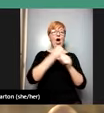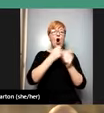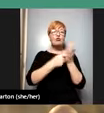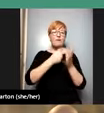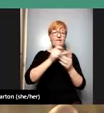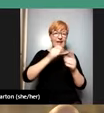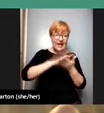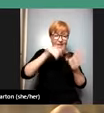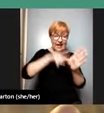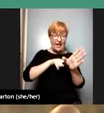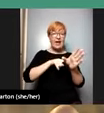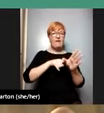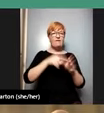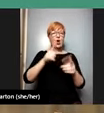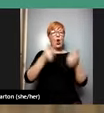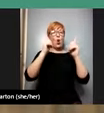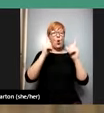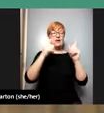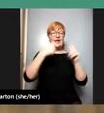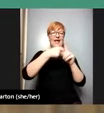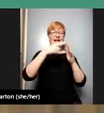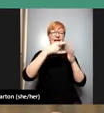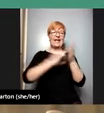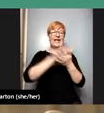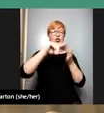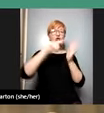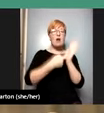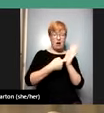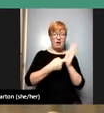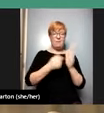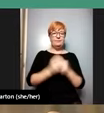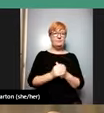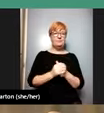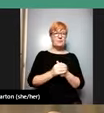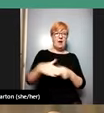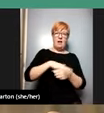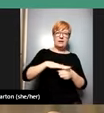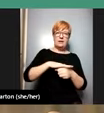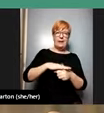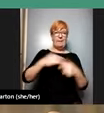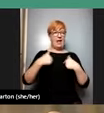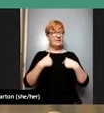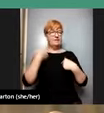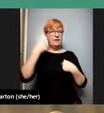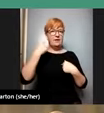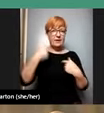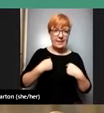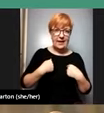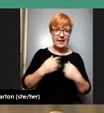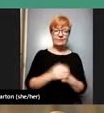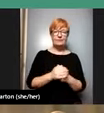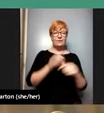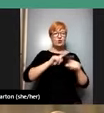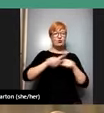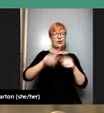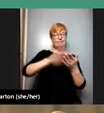is the Place for Me, which I guess is an attempt to reinterpret that famous Pathé footage of